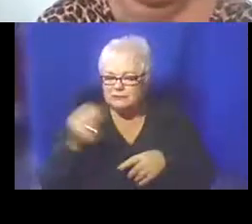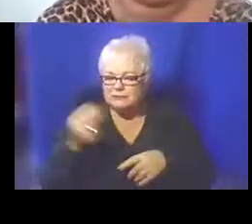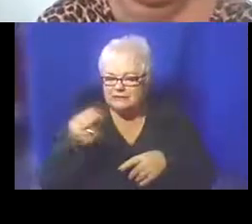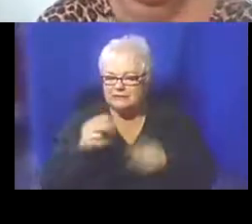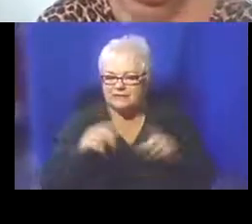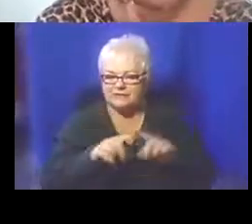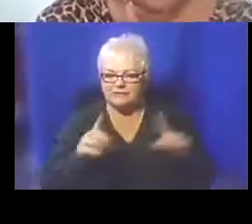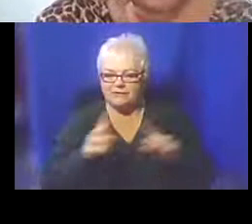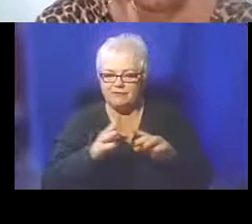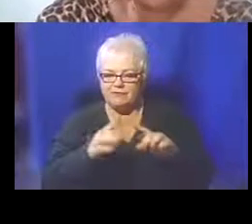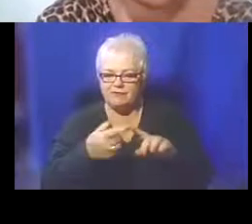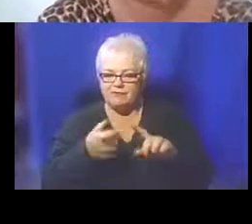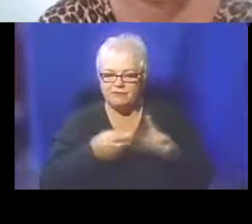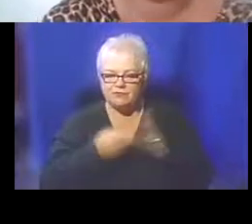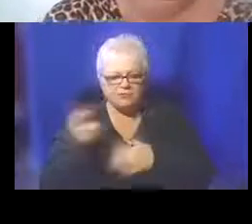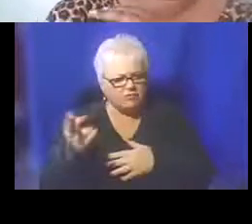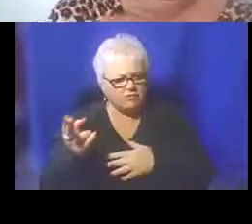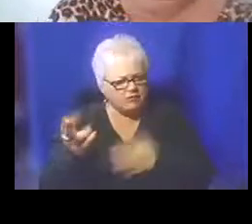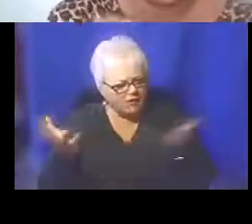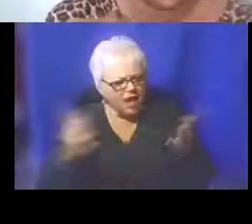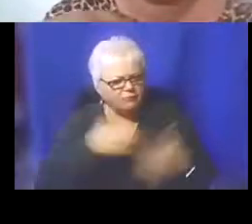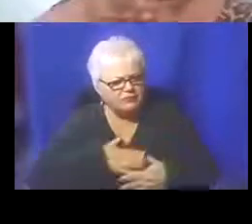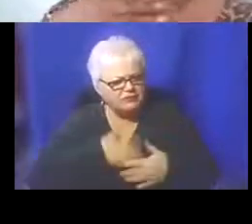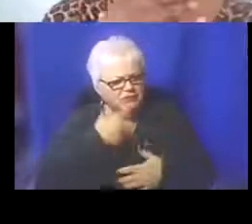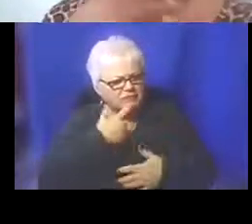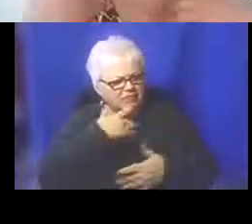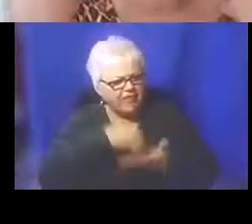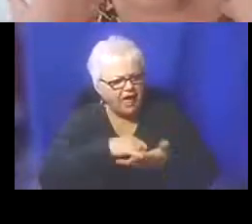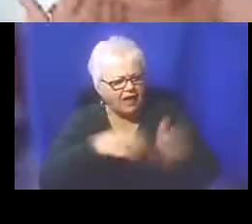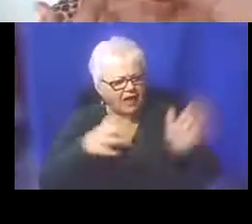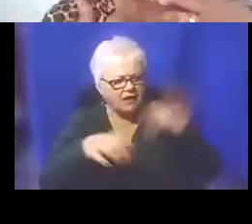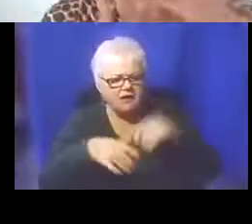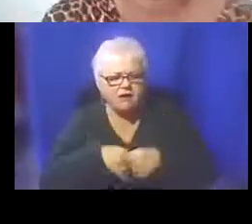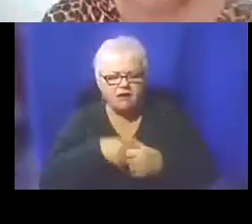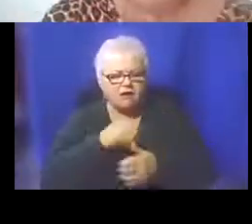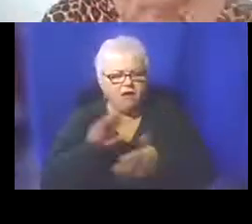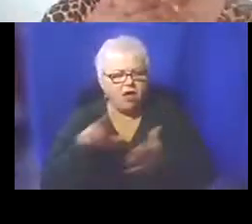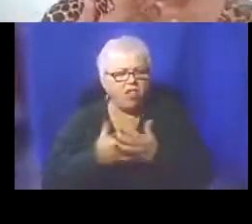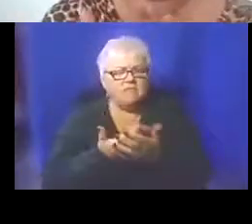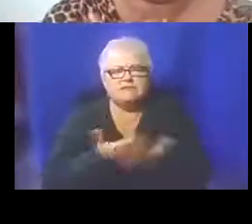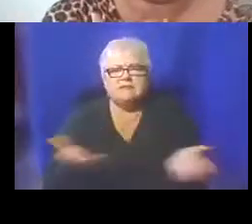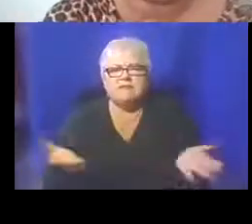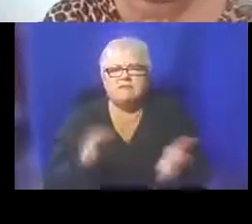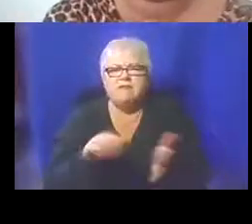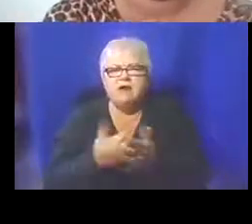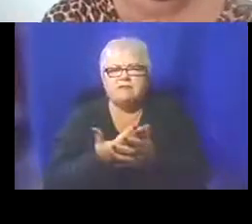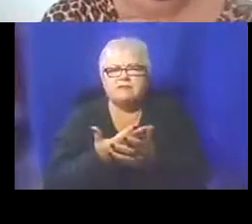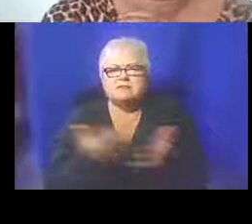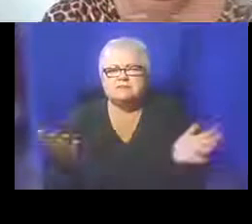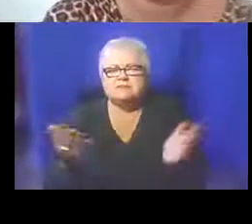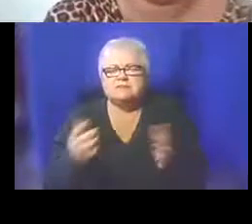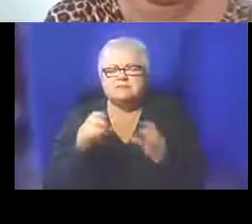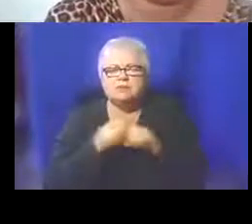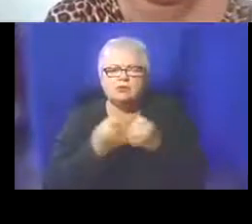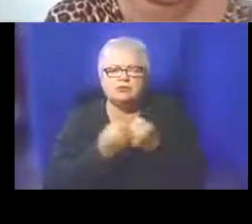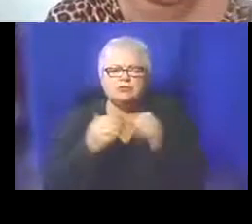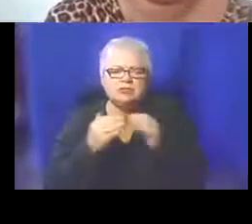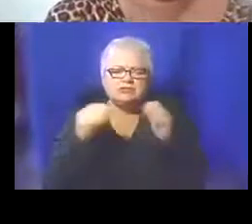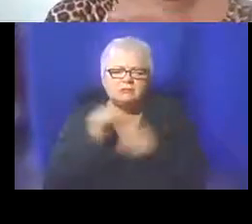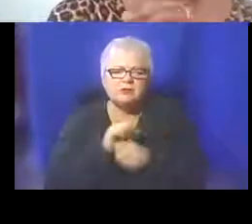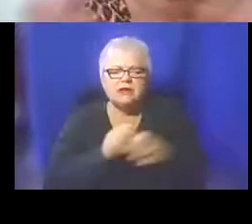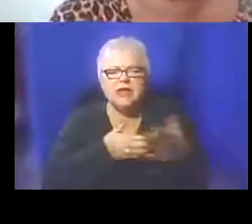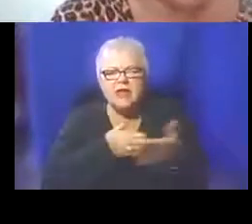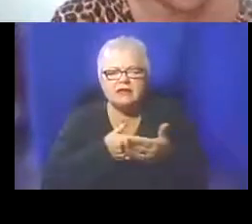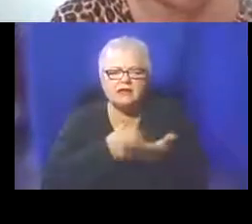from the truth. I appreciate that, right? Like it's a whole, all of this stuff, all of this social justice work, anti-racism